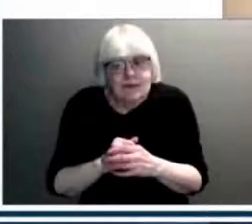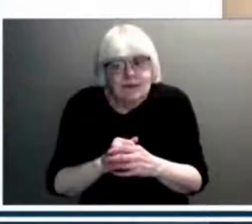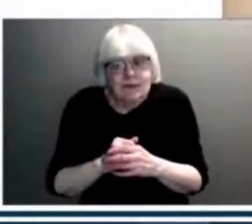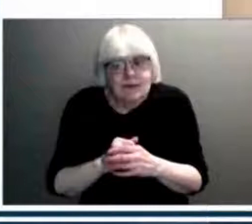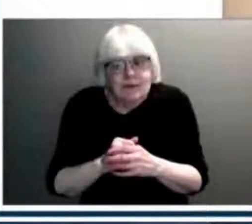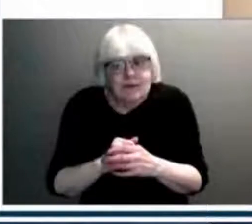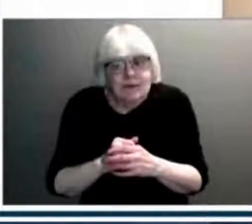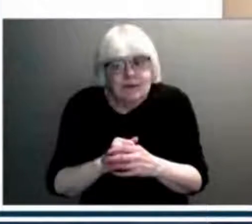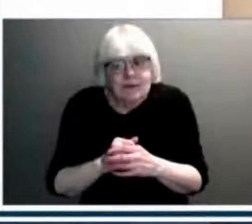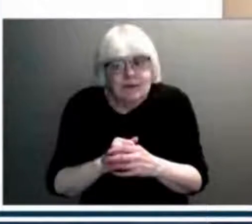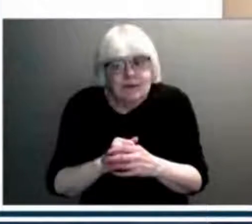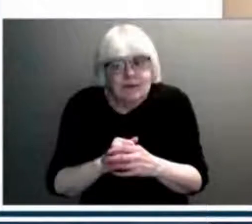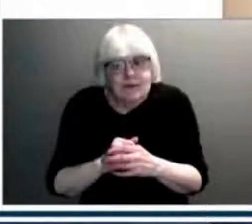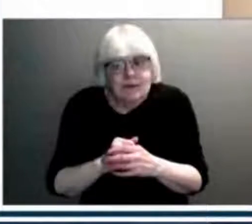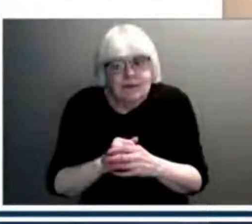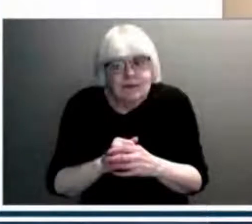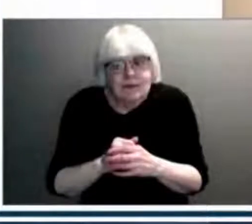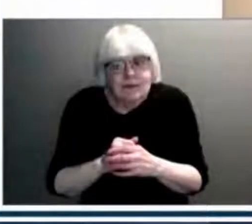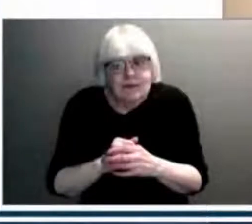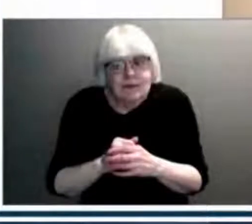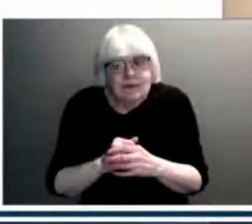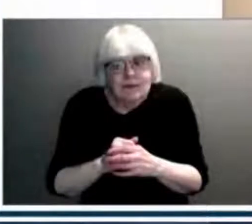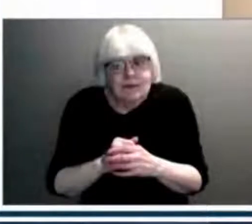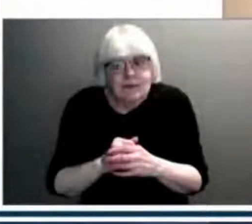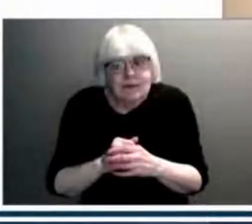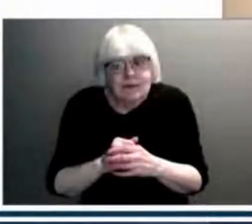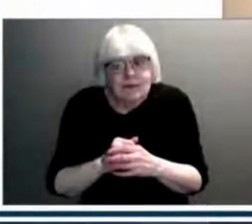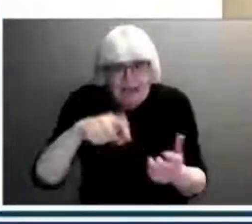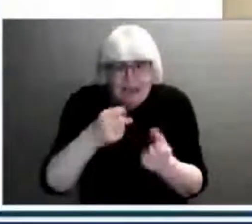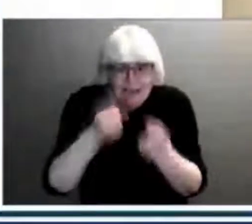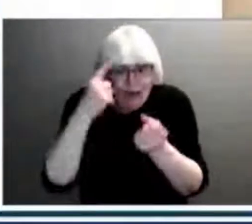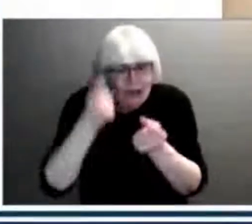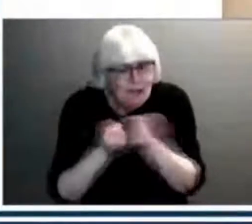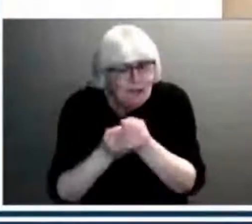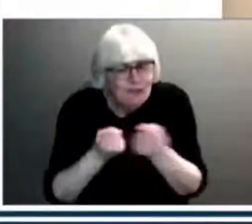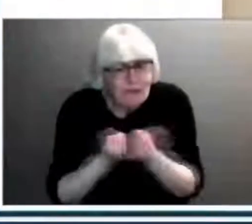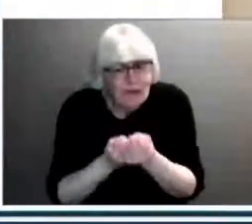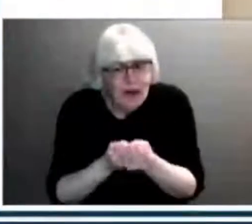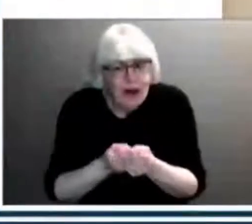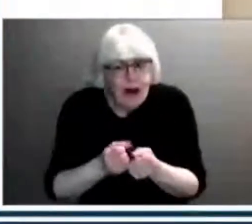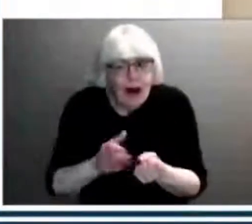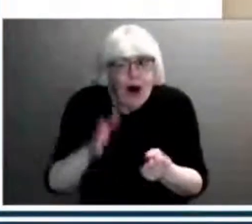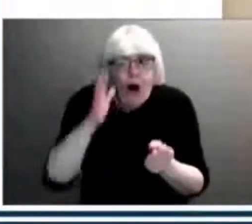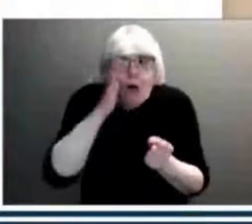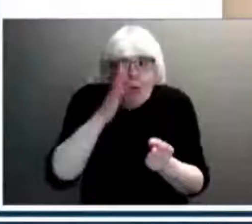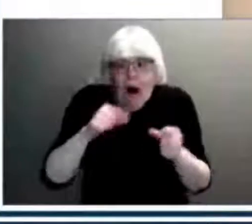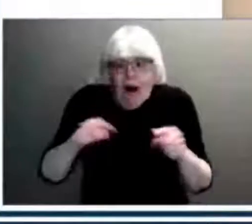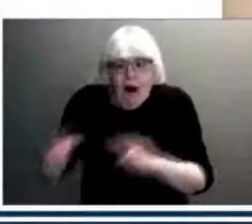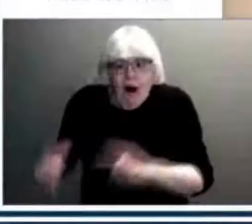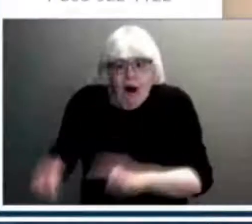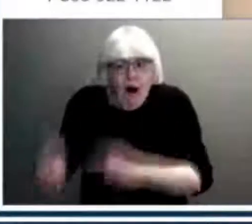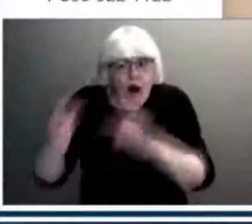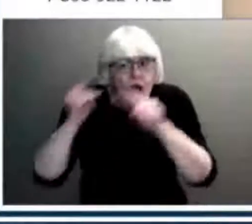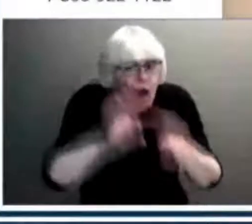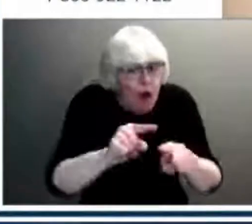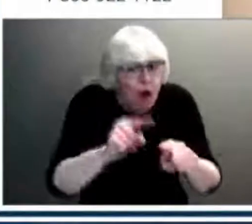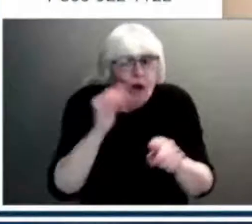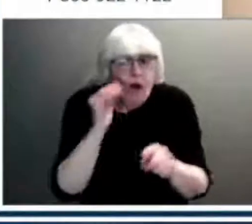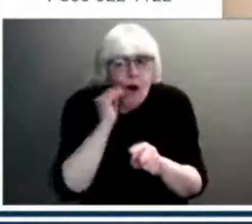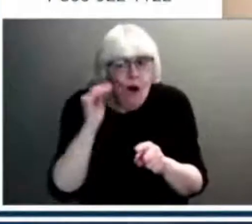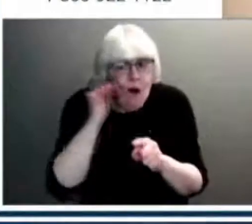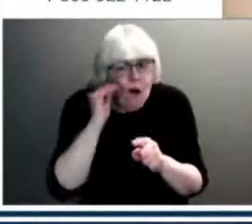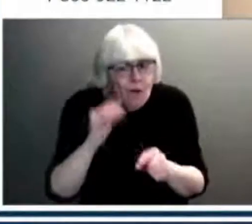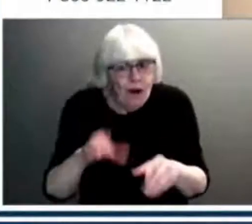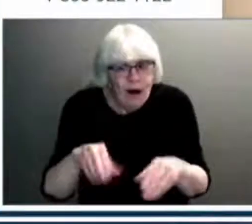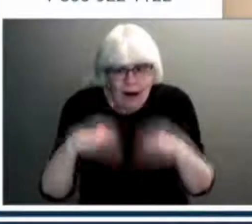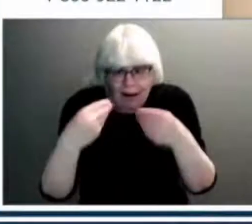sorts of supports, from even going to the extent of going to somebody's home to vaccinate them in a safer environment, or even bringing people